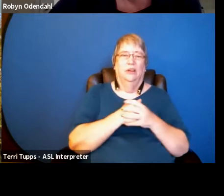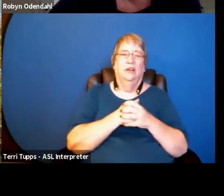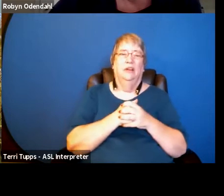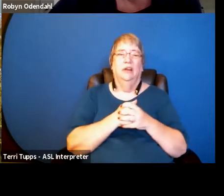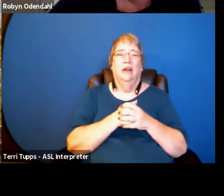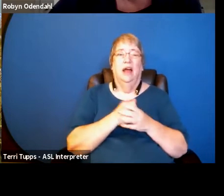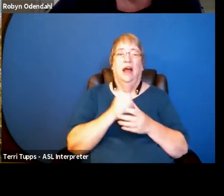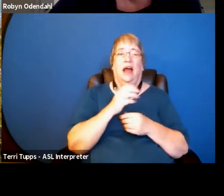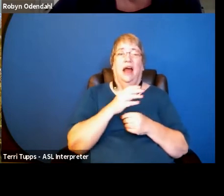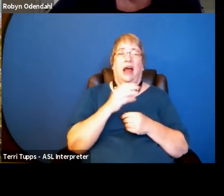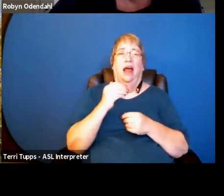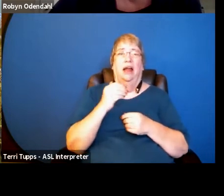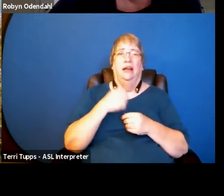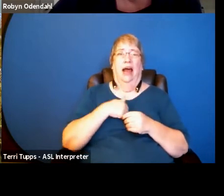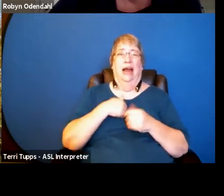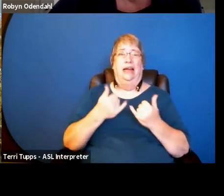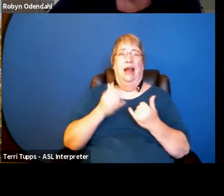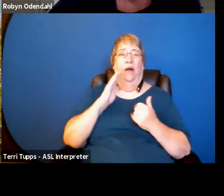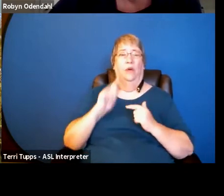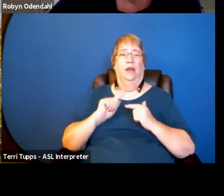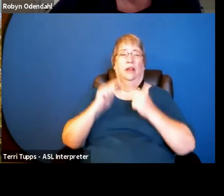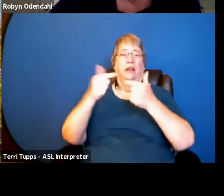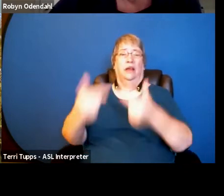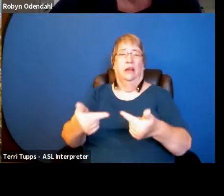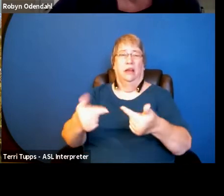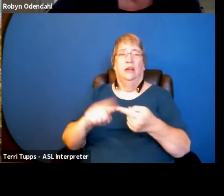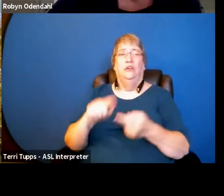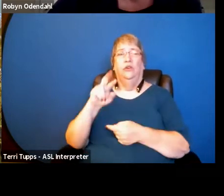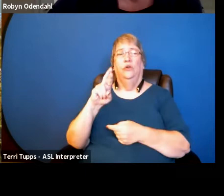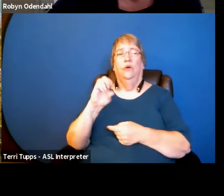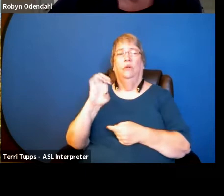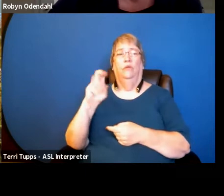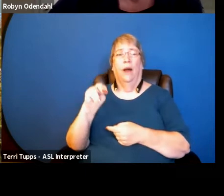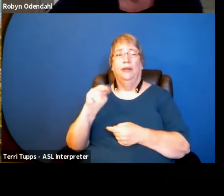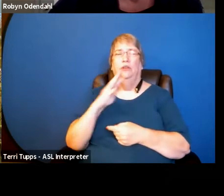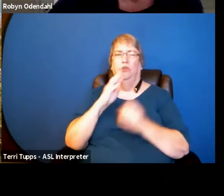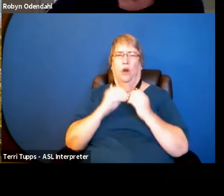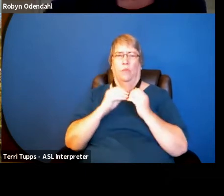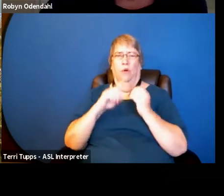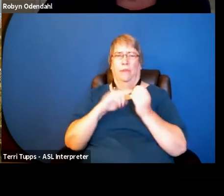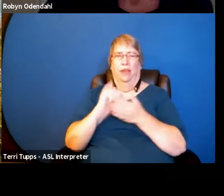and I'm going to turn it over, Robin, to you to talk a little bit more about the data.